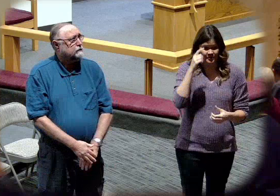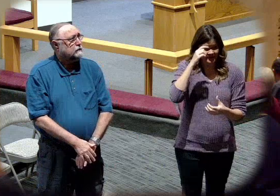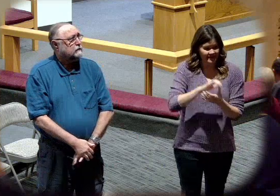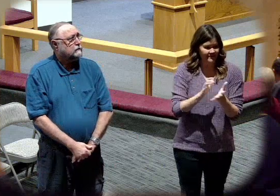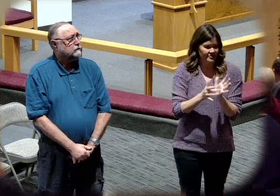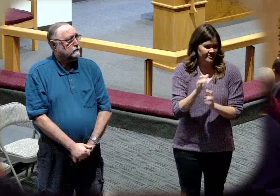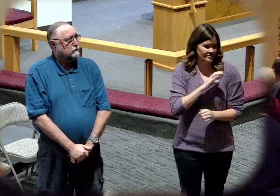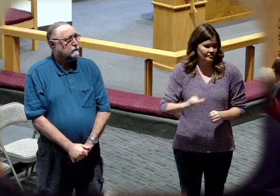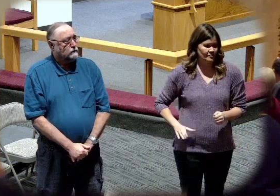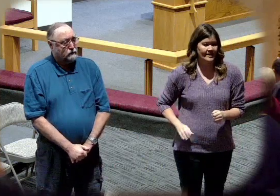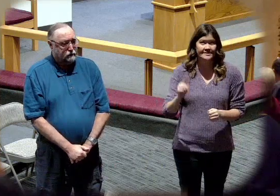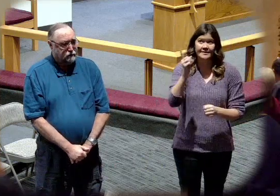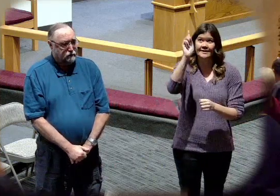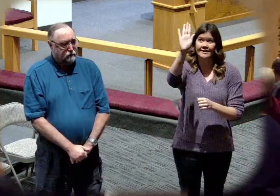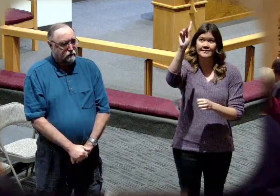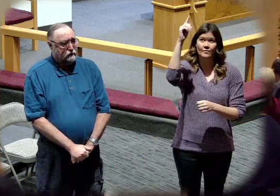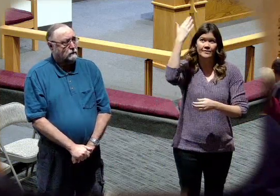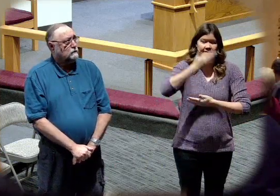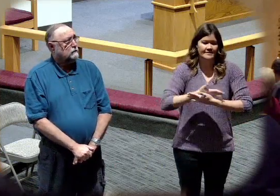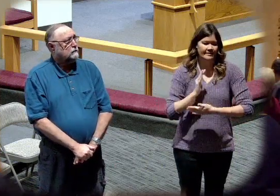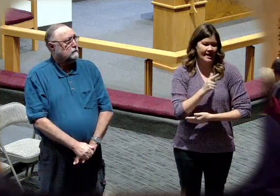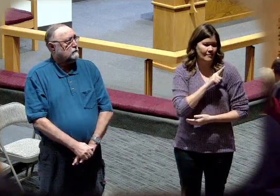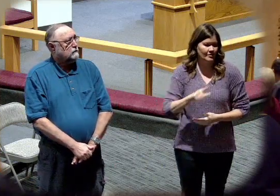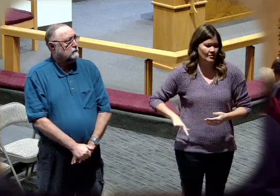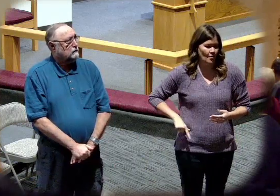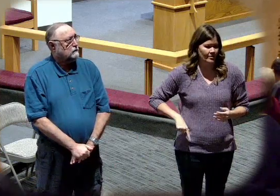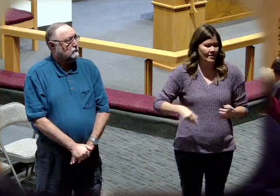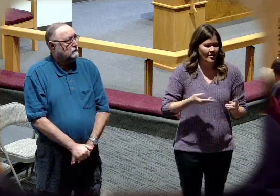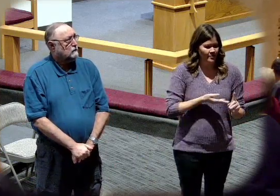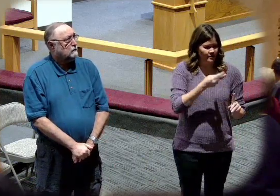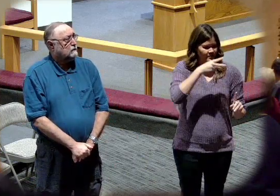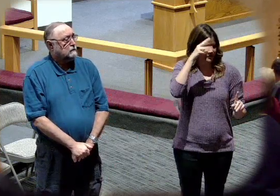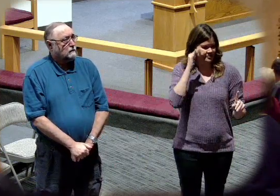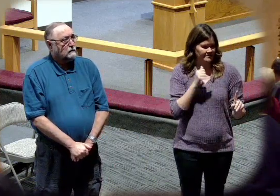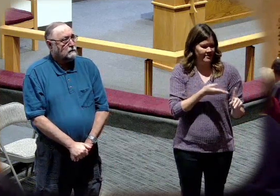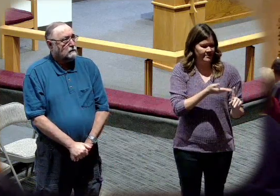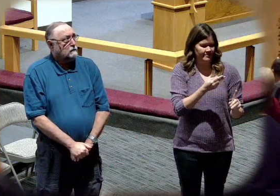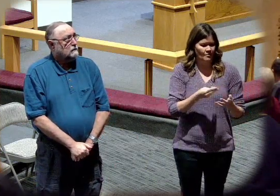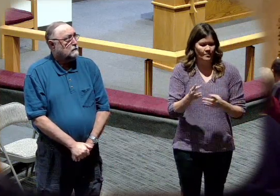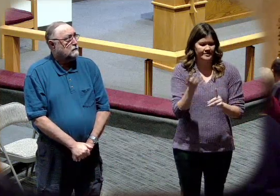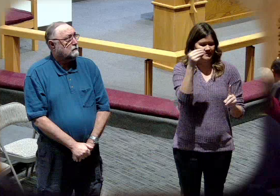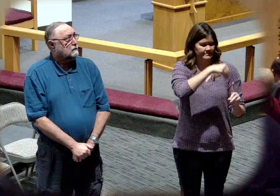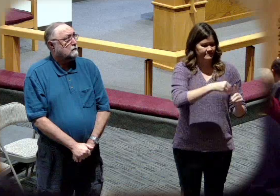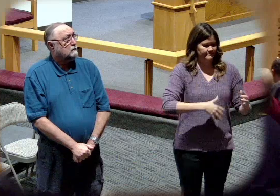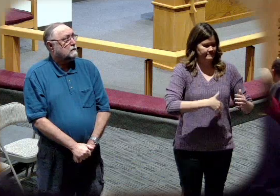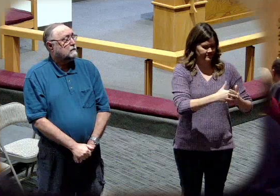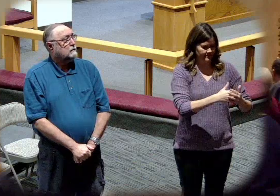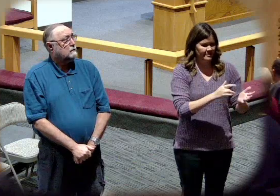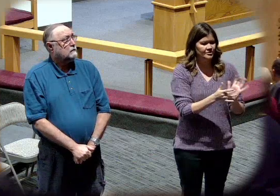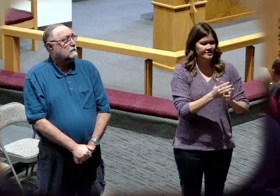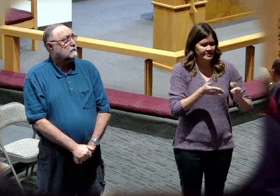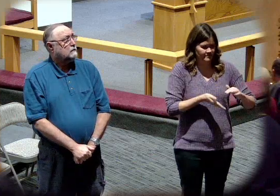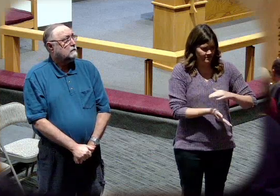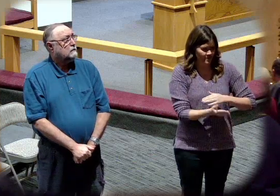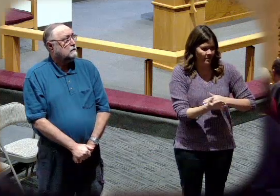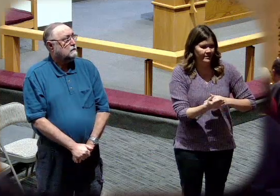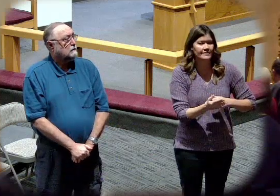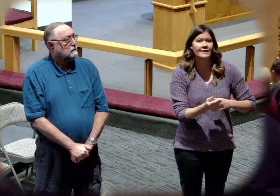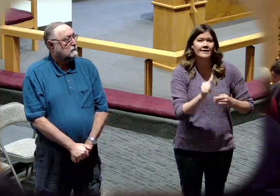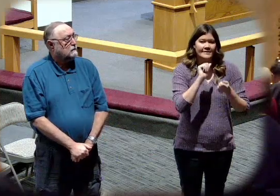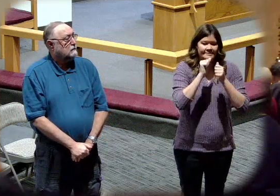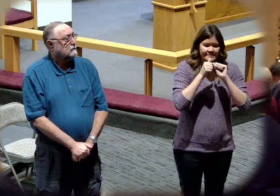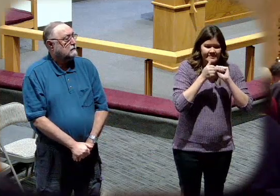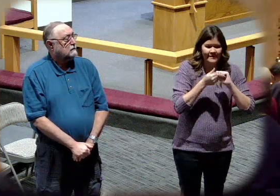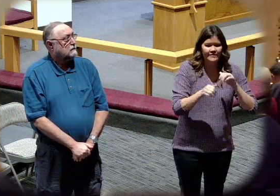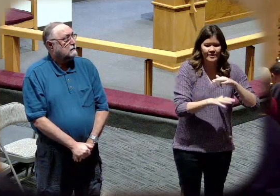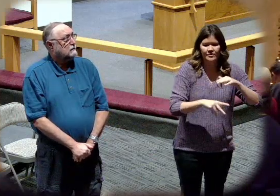Jesus Christ, his only Son, our Lord, who was conceived by the Holy Spirit, born of the Virgin Mary, suffered